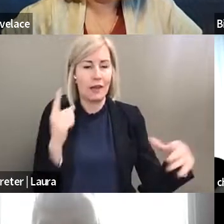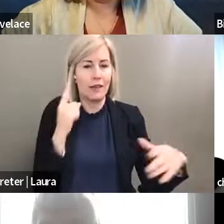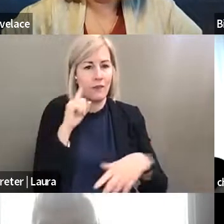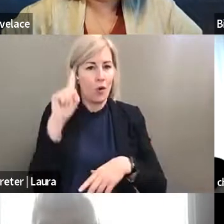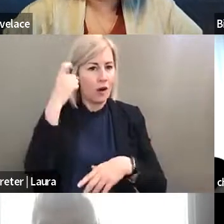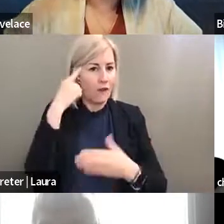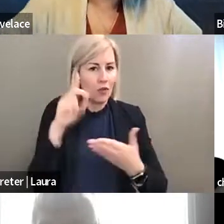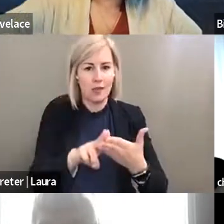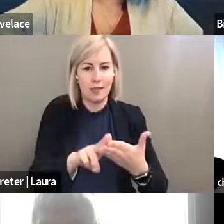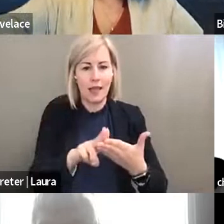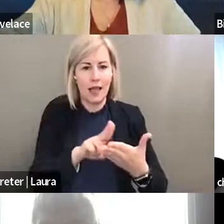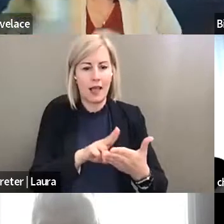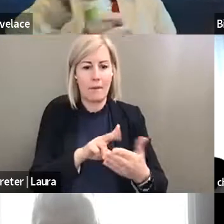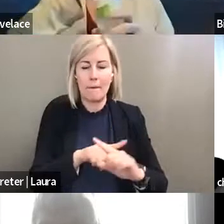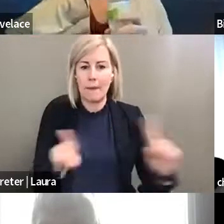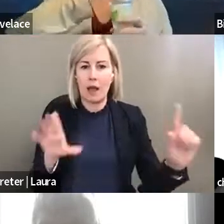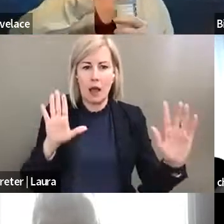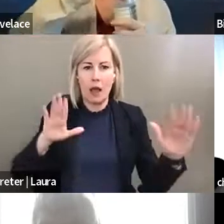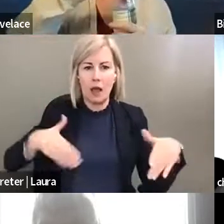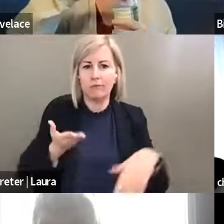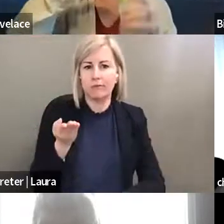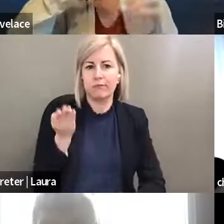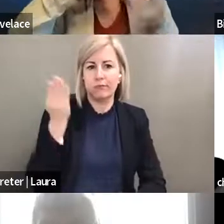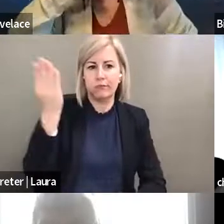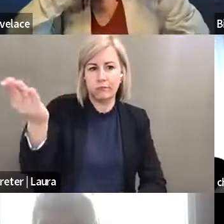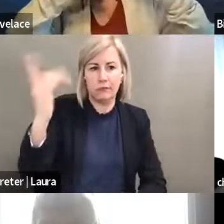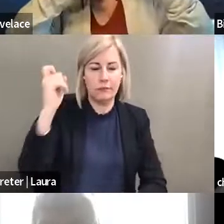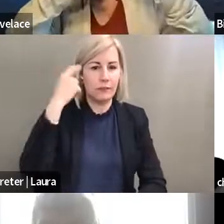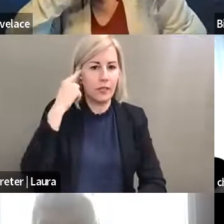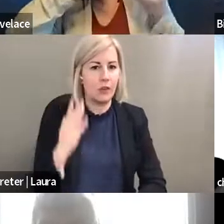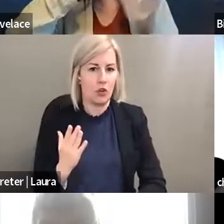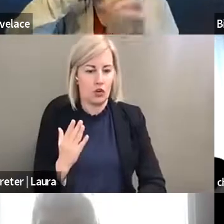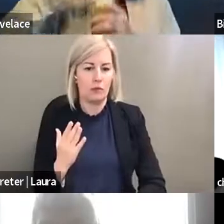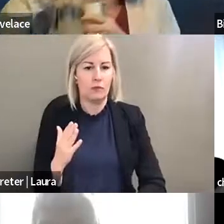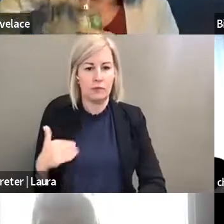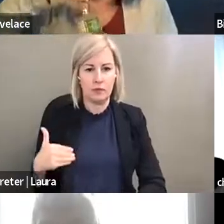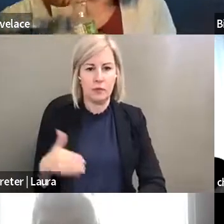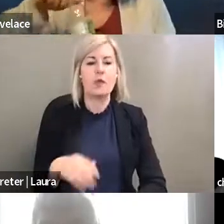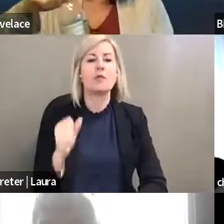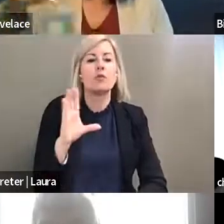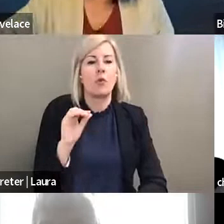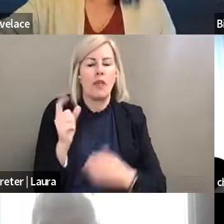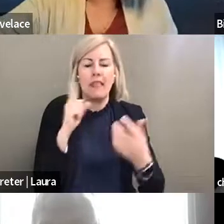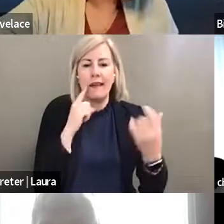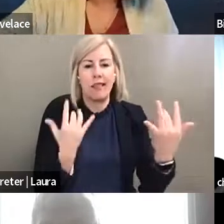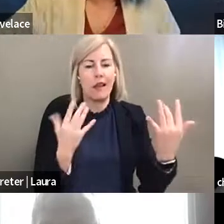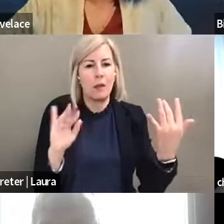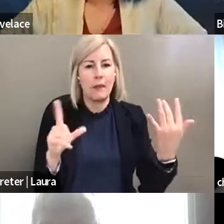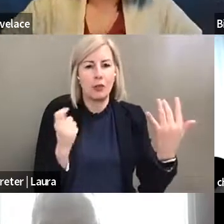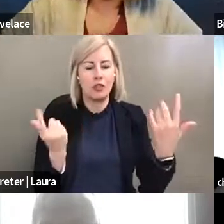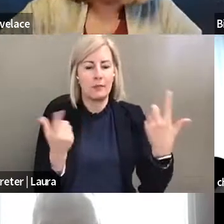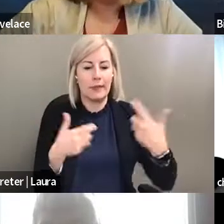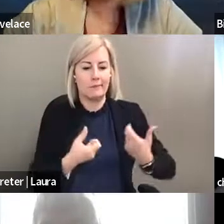but they haven't been messaged to the governor yet to get the signature done. So I think a lot of bills are just being held right